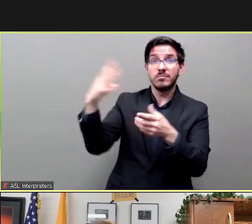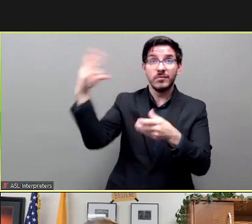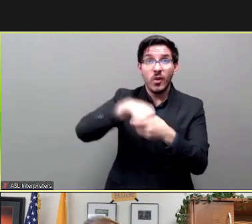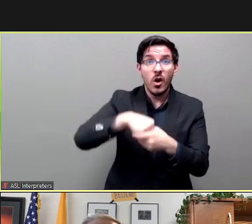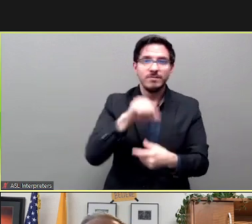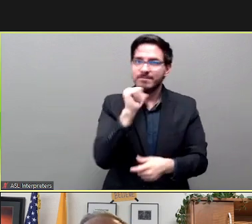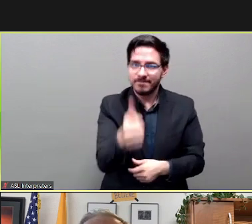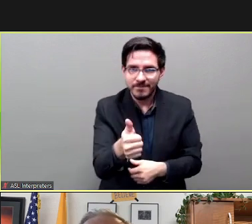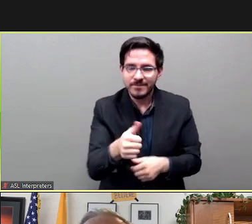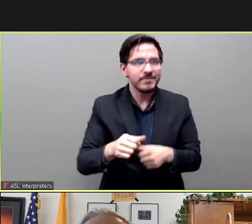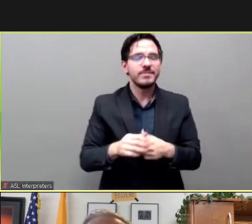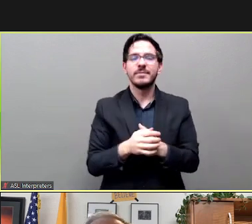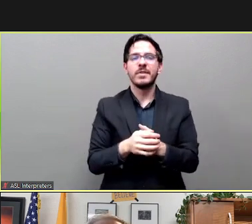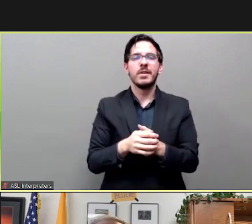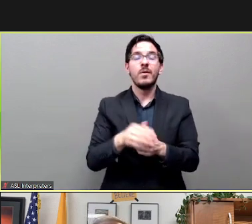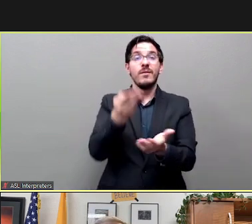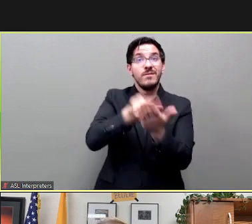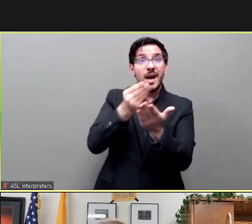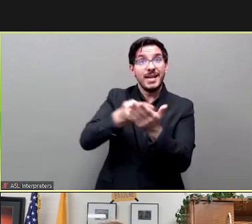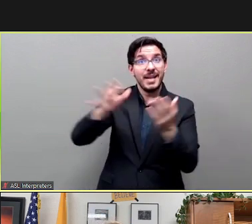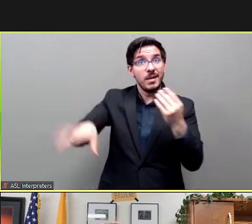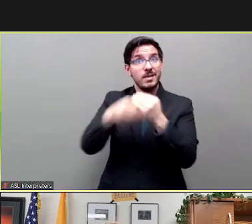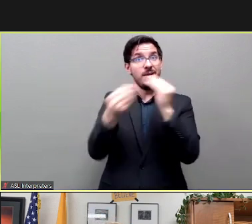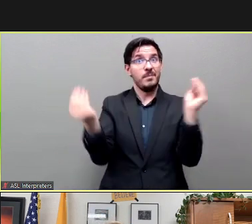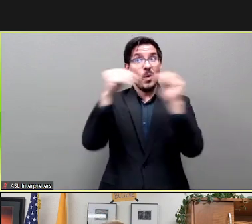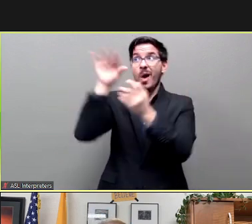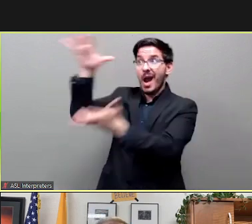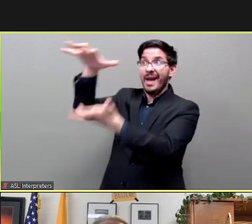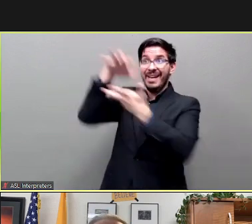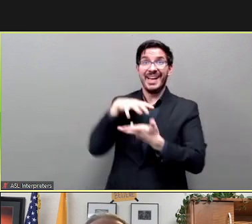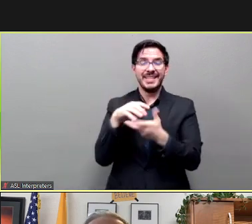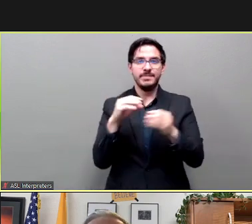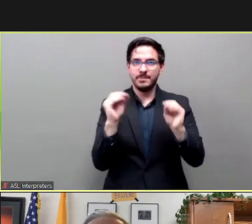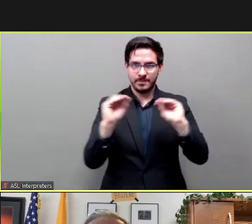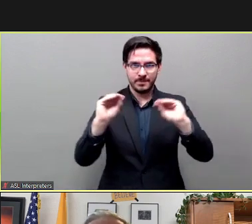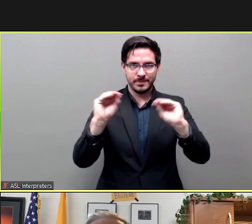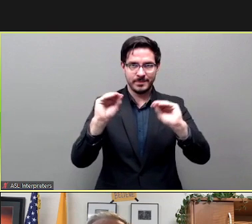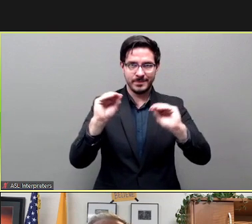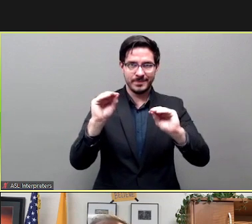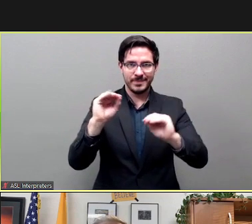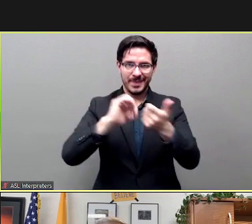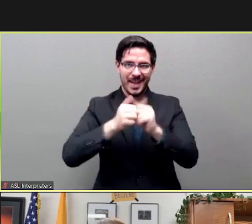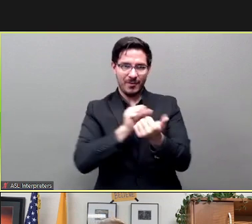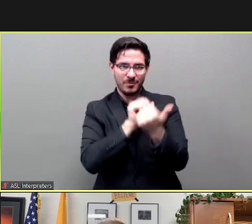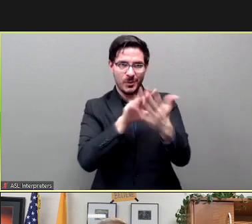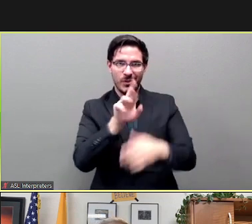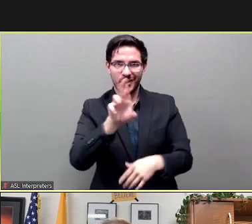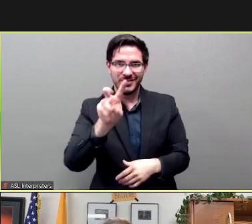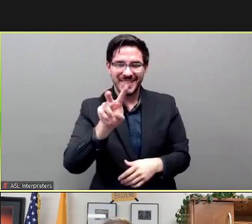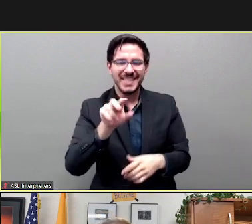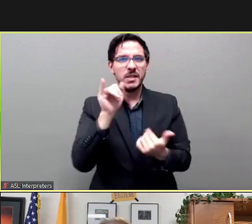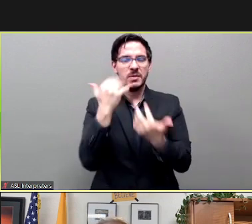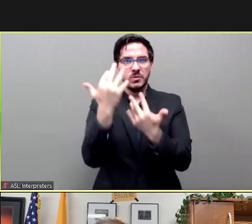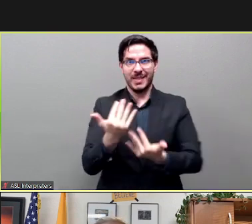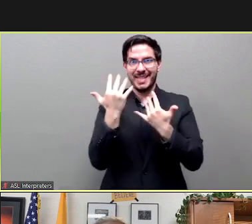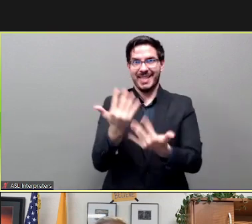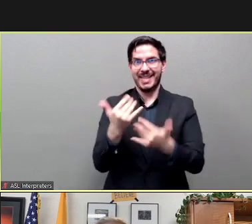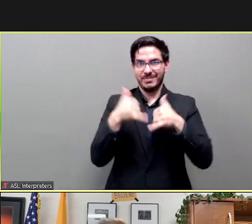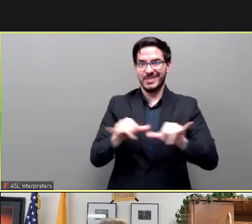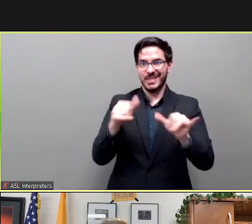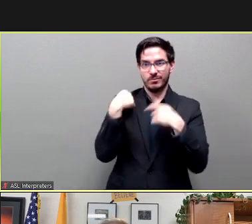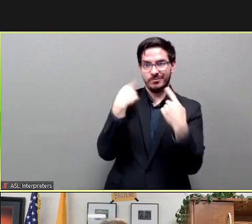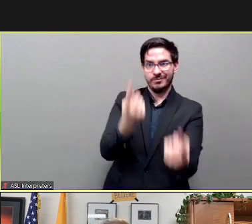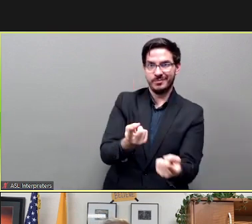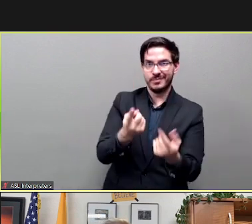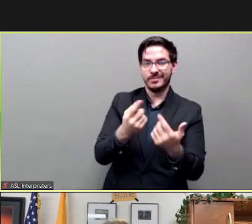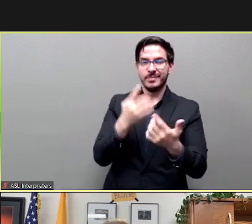for that matter, any funding to respond to RSV. So that's something we're waiting on to see if we get more support for